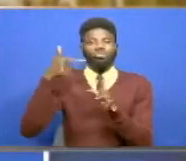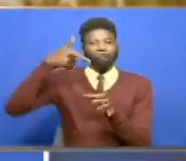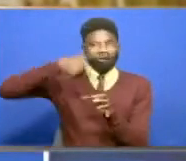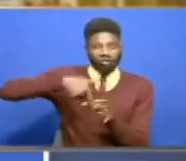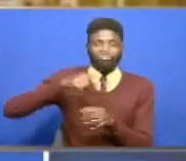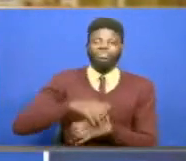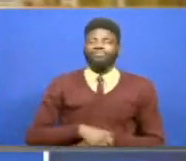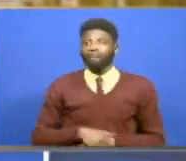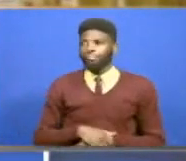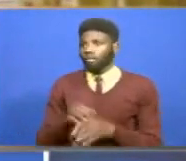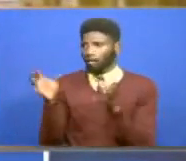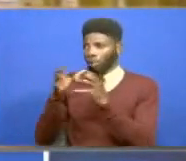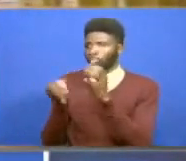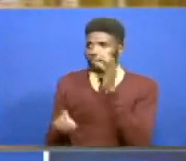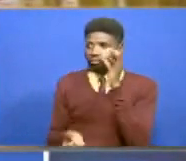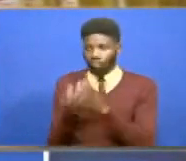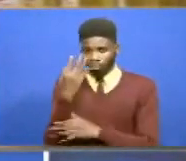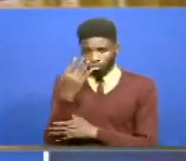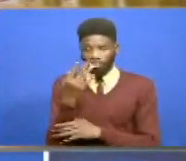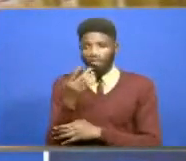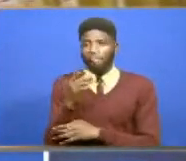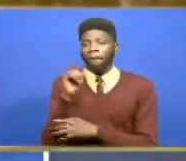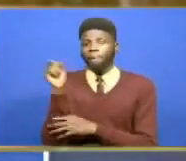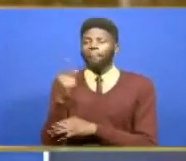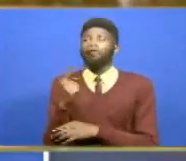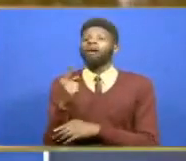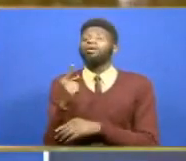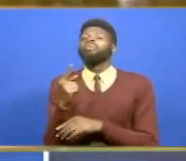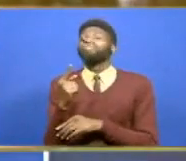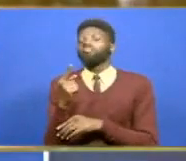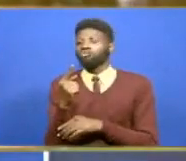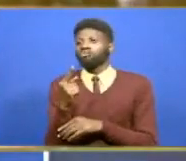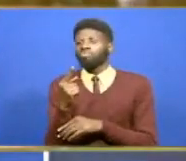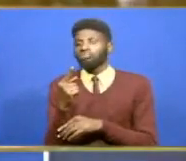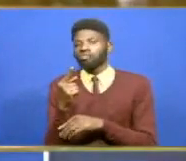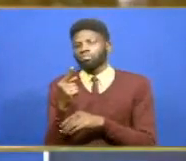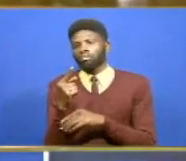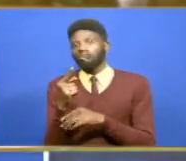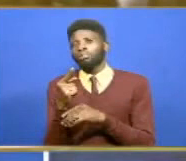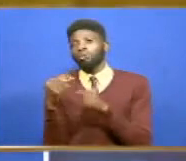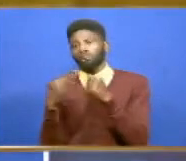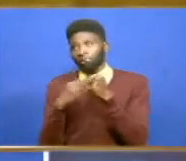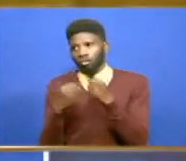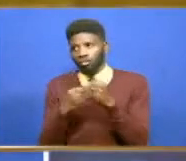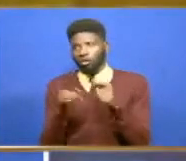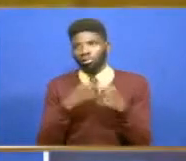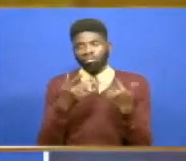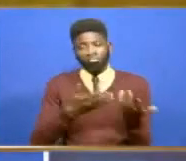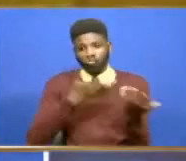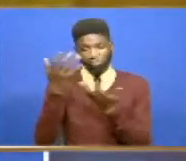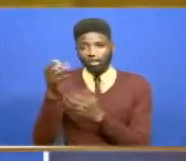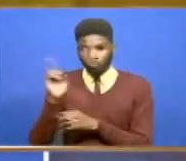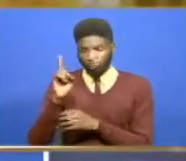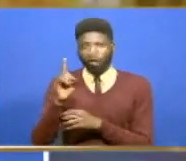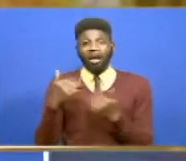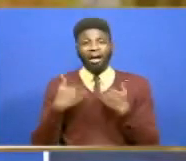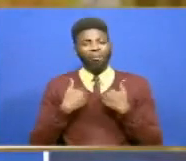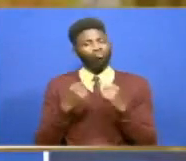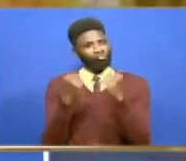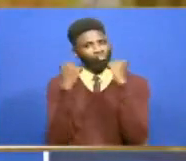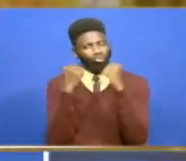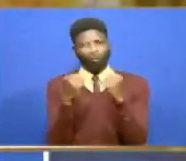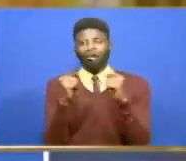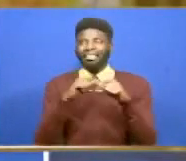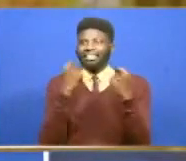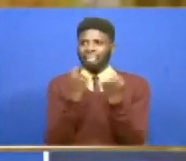its first batch in August and delivered the product in Nairobi with the help of a strong sales and marketing team comprising his